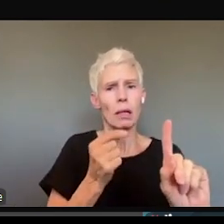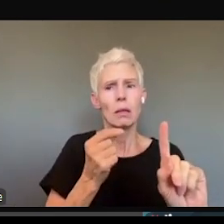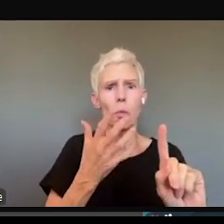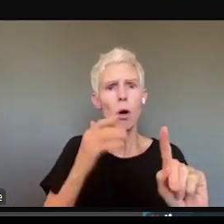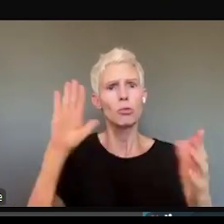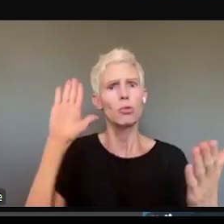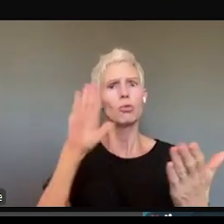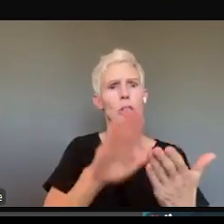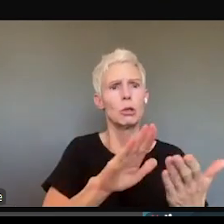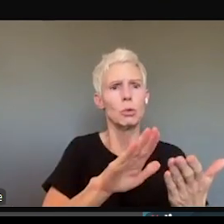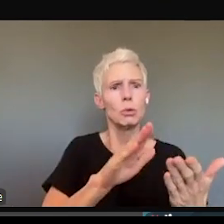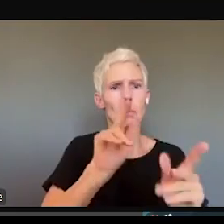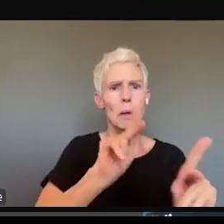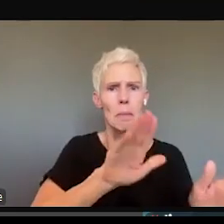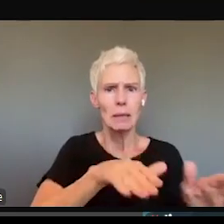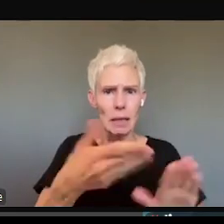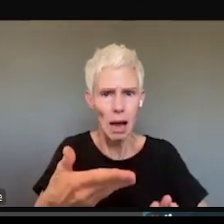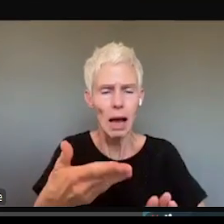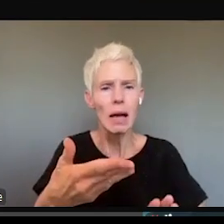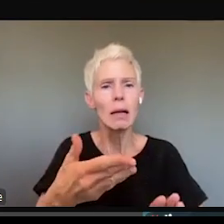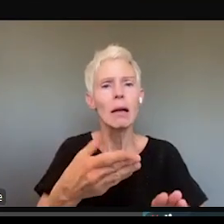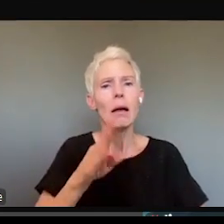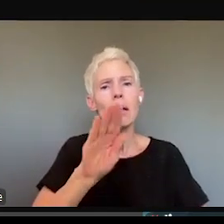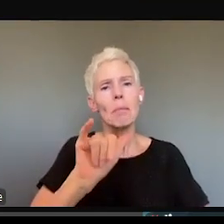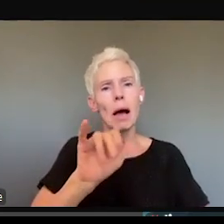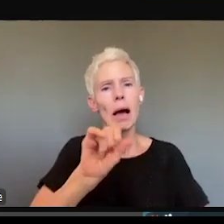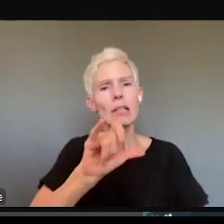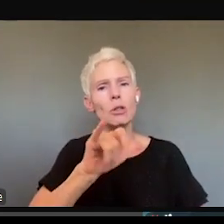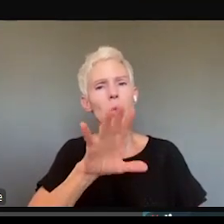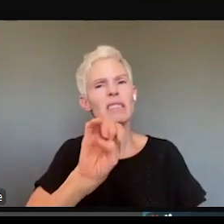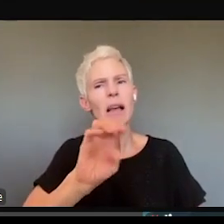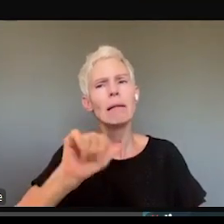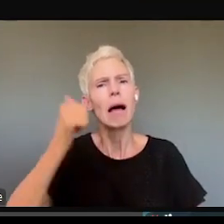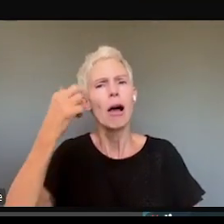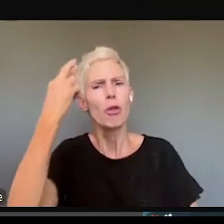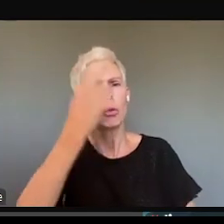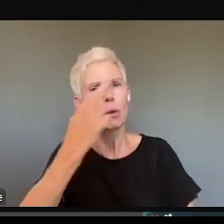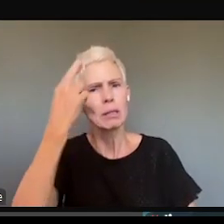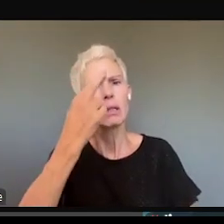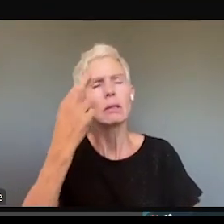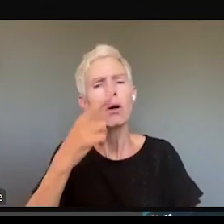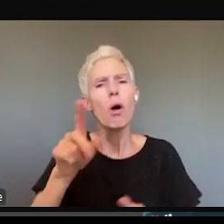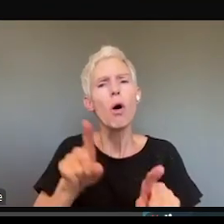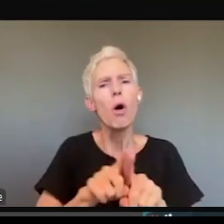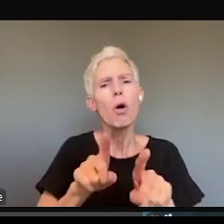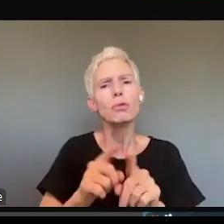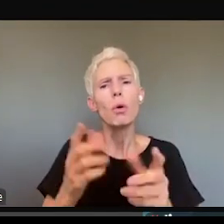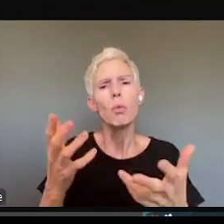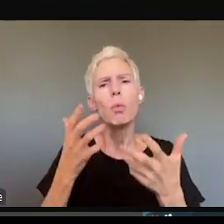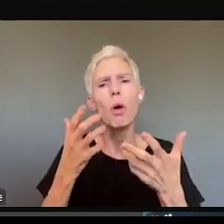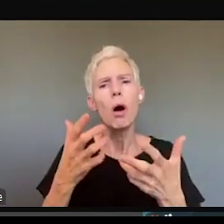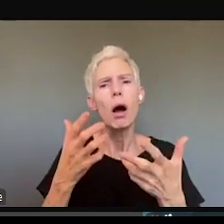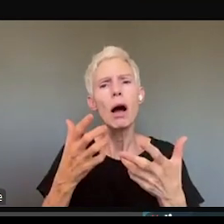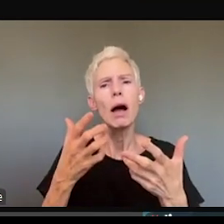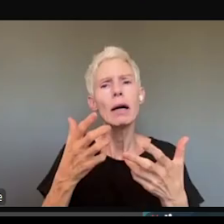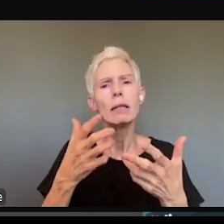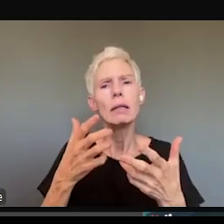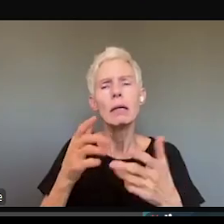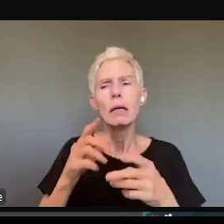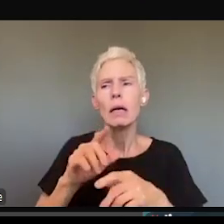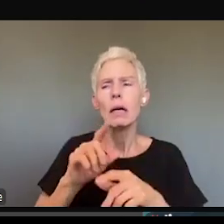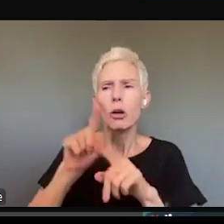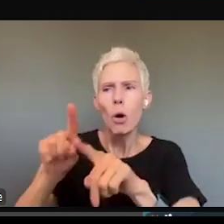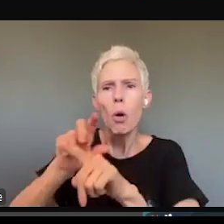reduce death by suicide, other causes, and then like returning to the emergency department